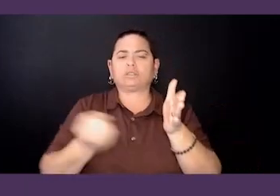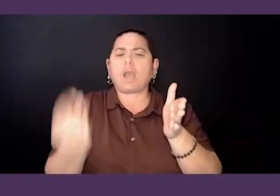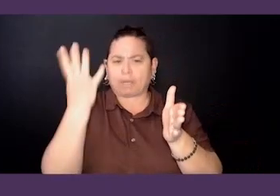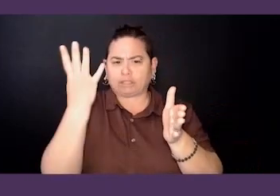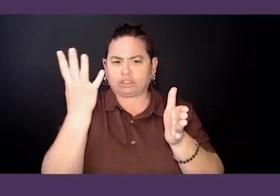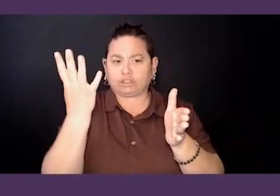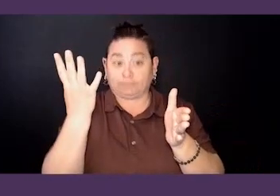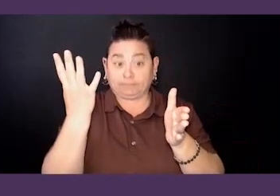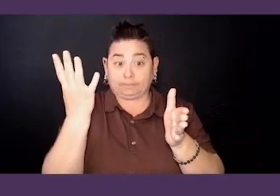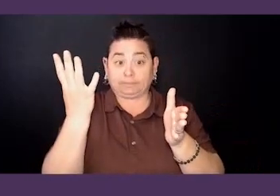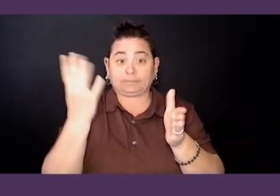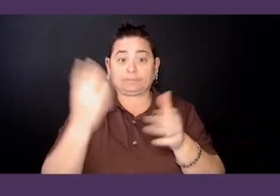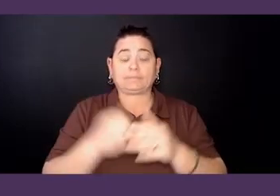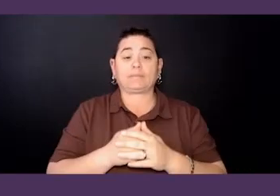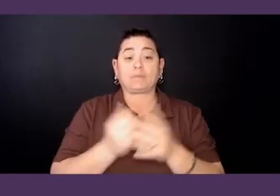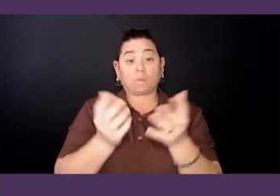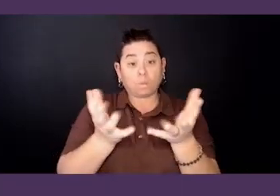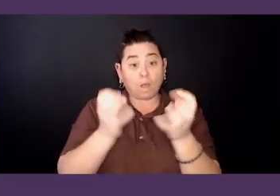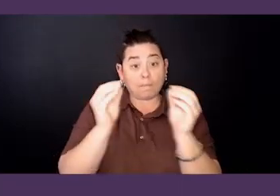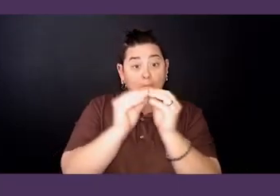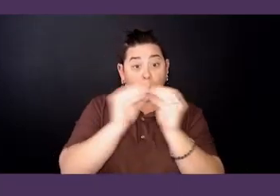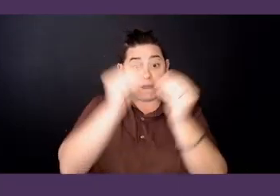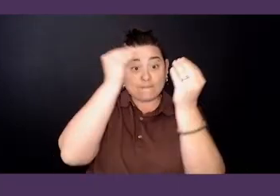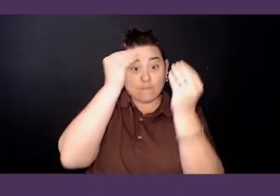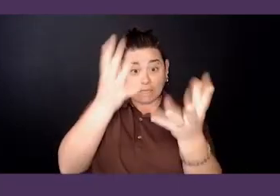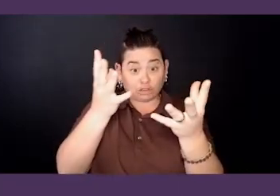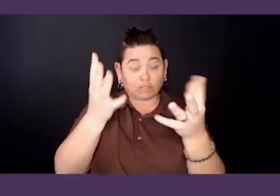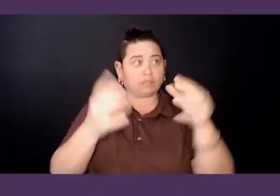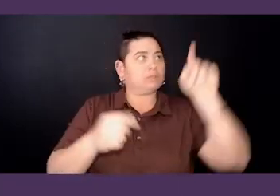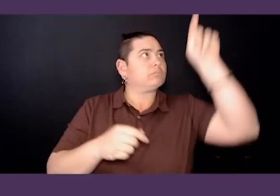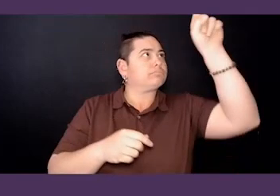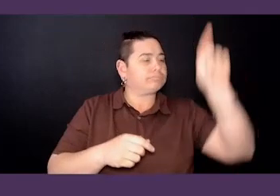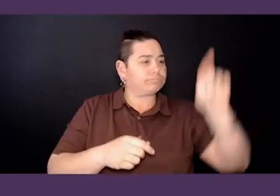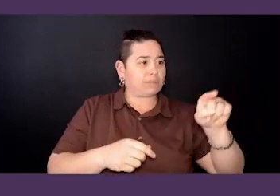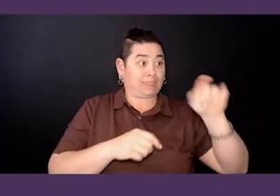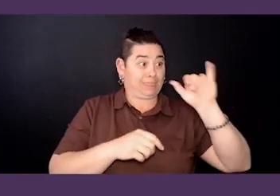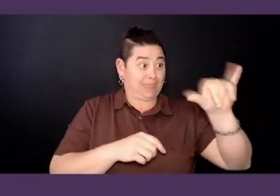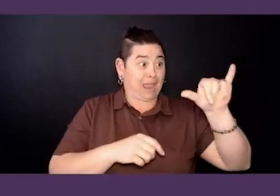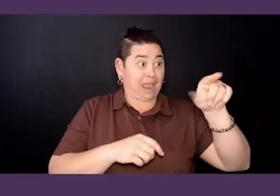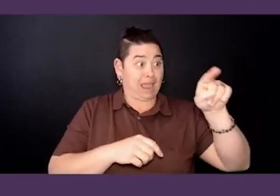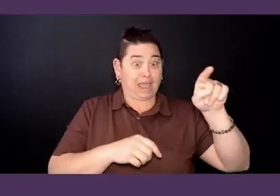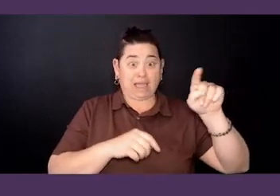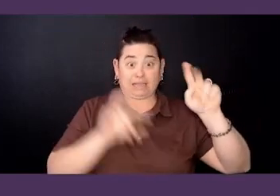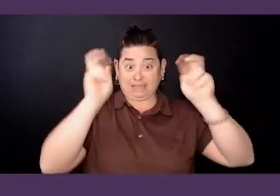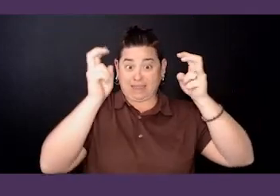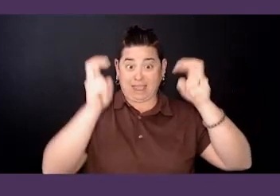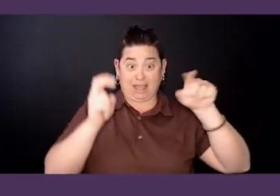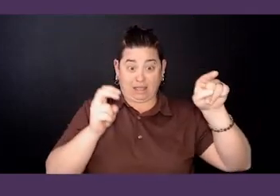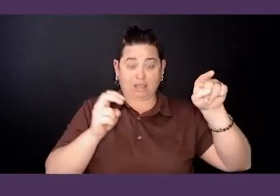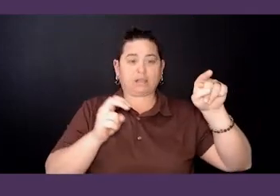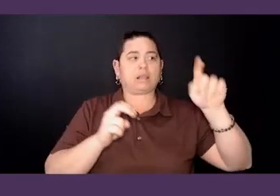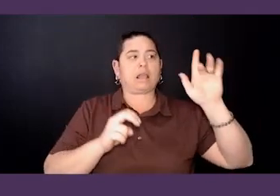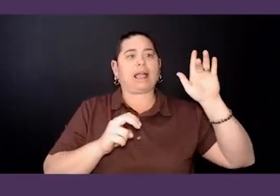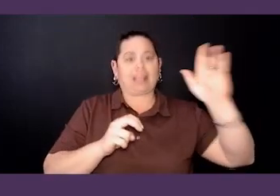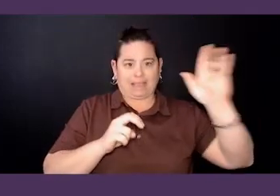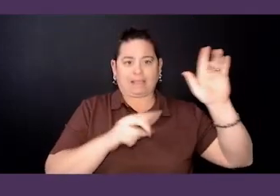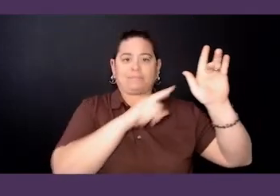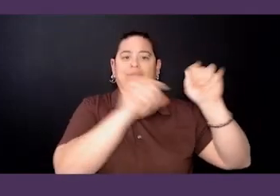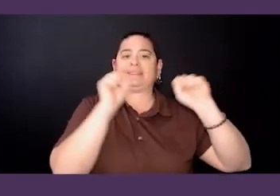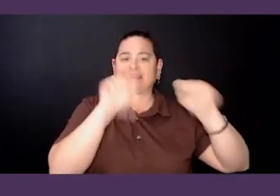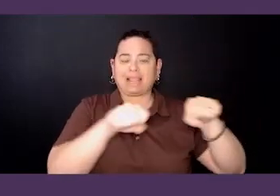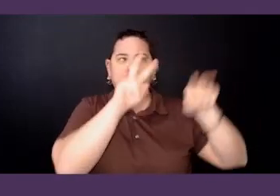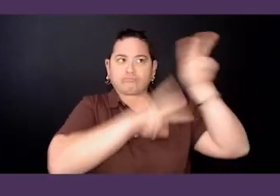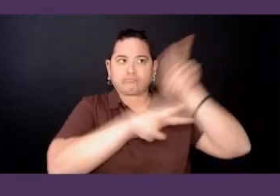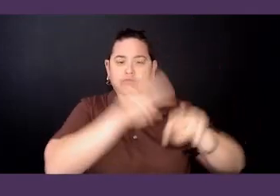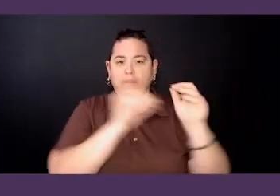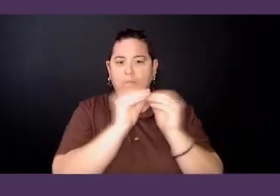Each title is hyperlinked to that webinar's webpage, so all you have to do is click on the title to get more information or register for